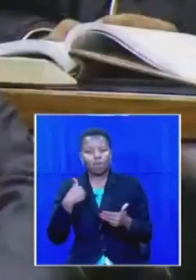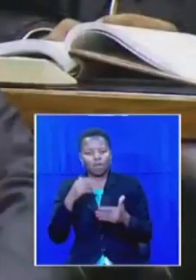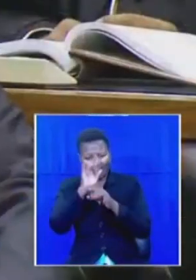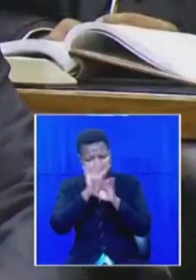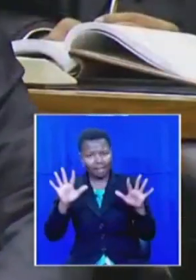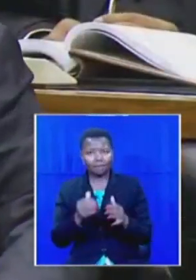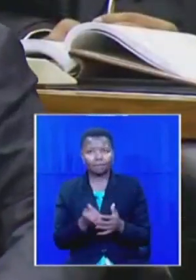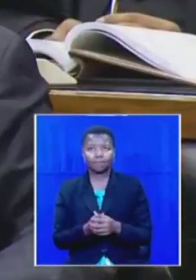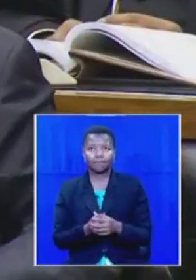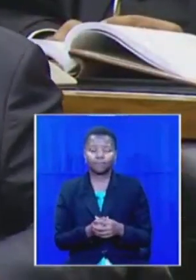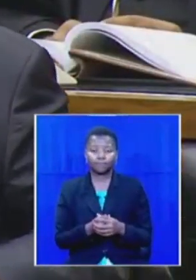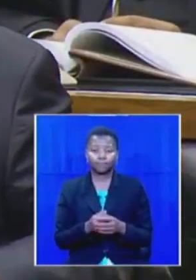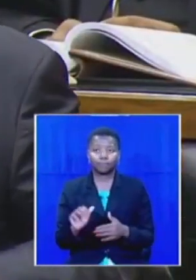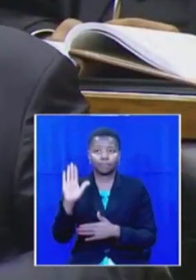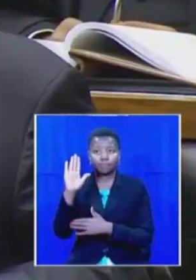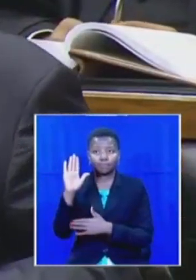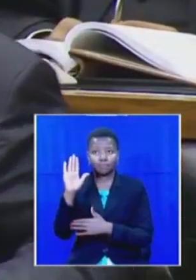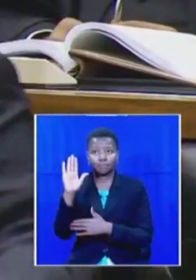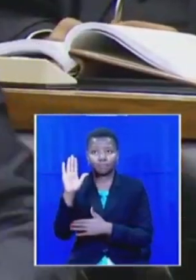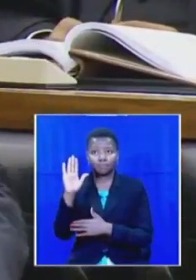Point of order. Honorable